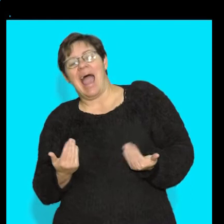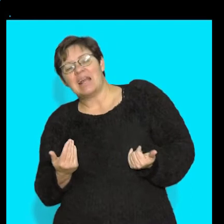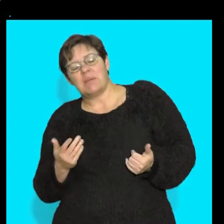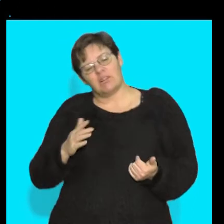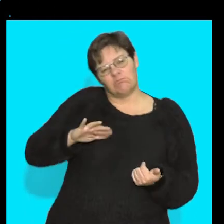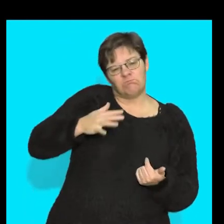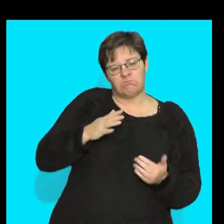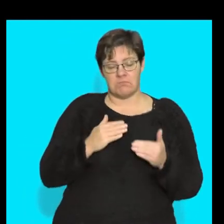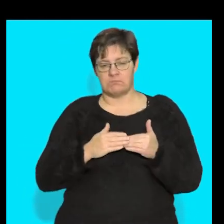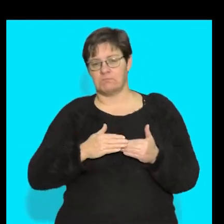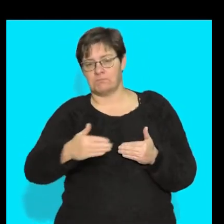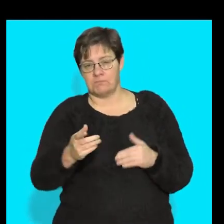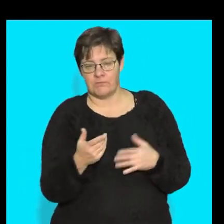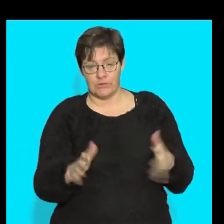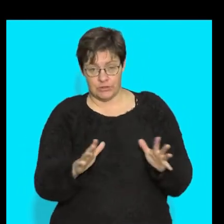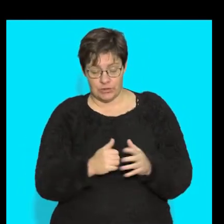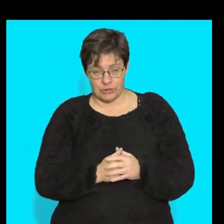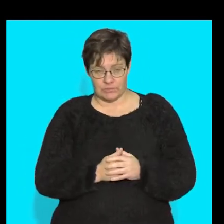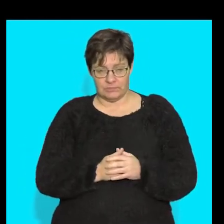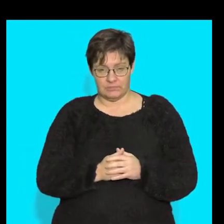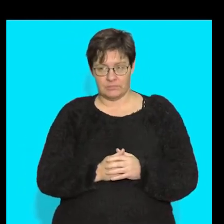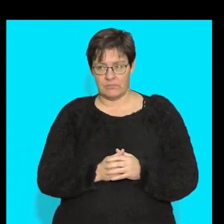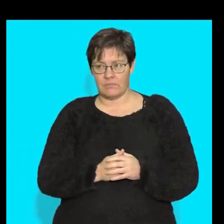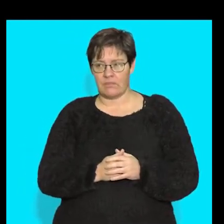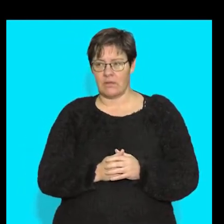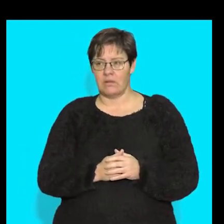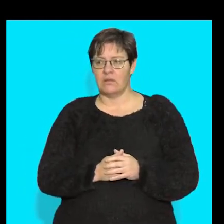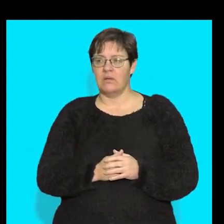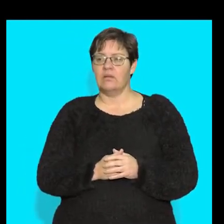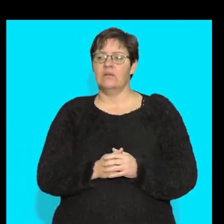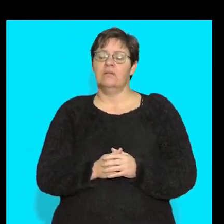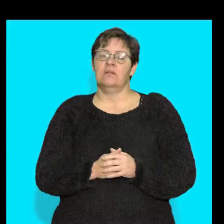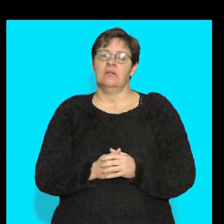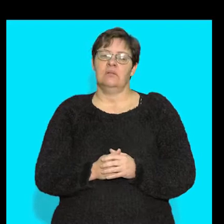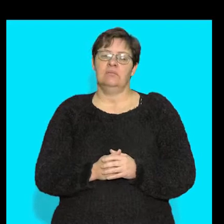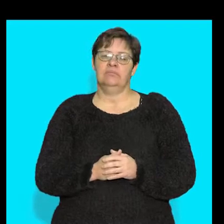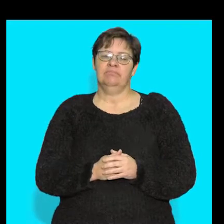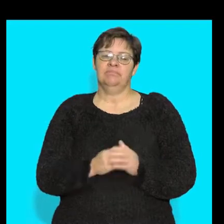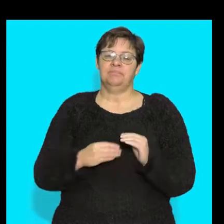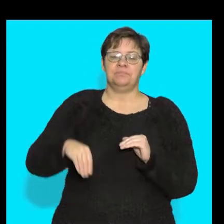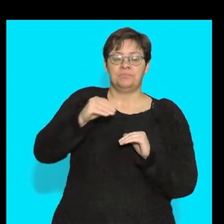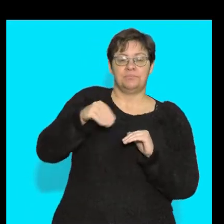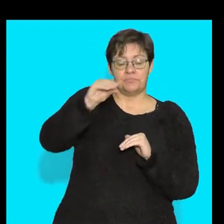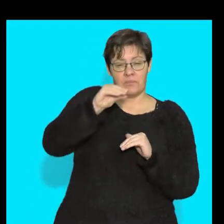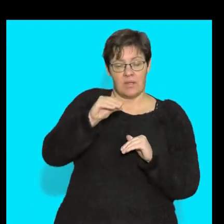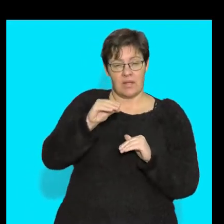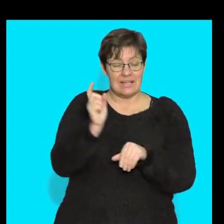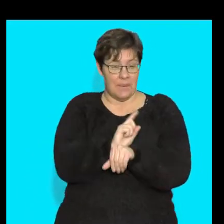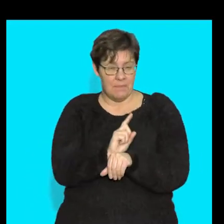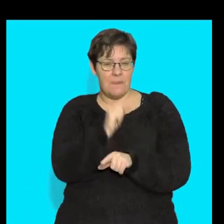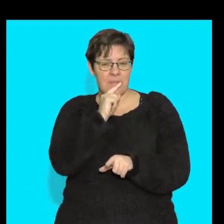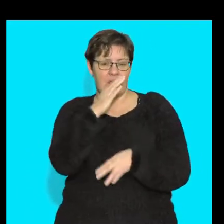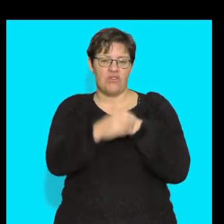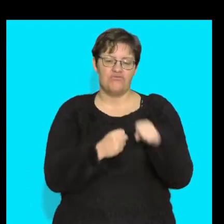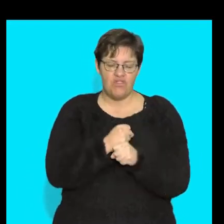your investment. The keywords about compounding periods, remember I said it's annually, so